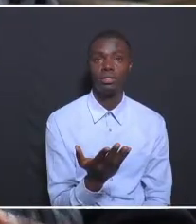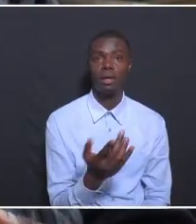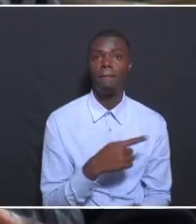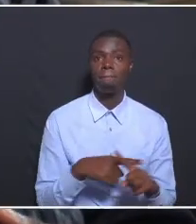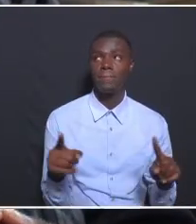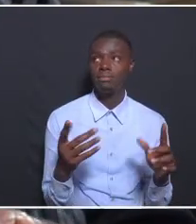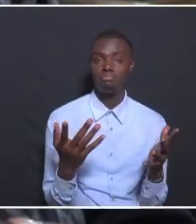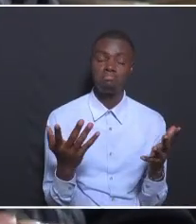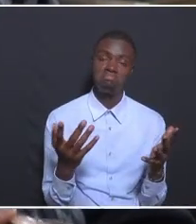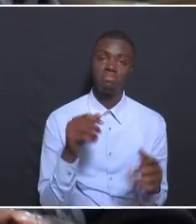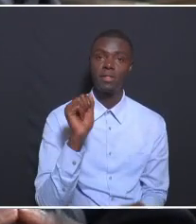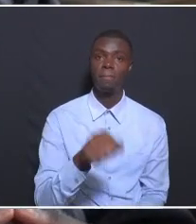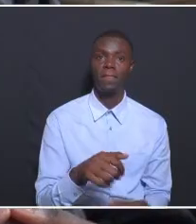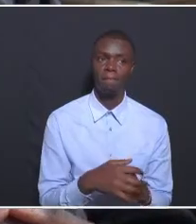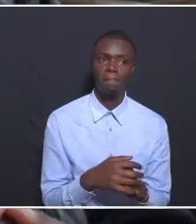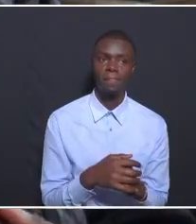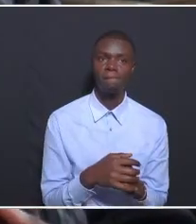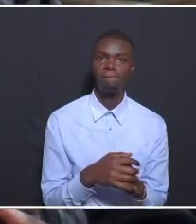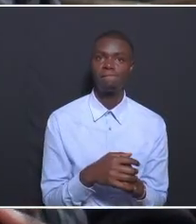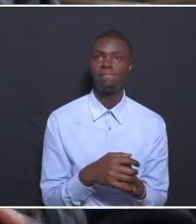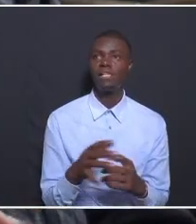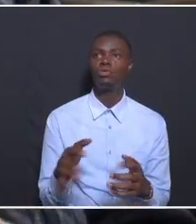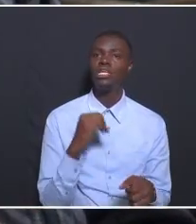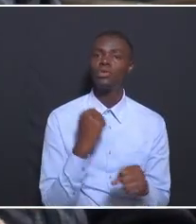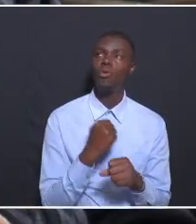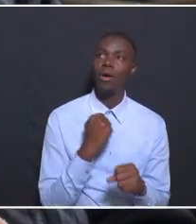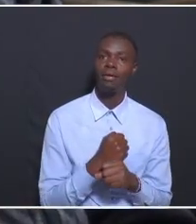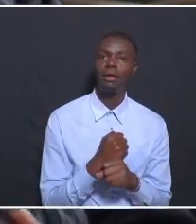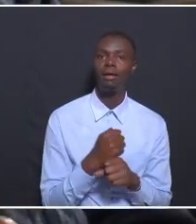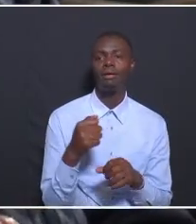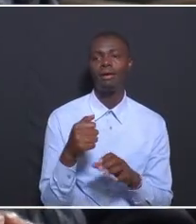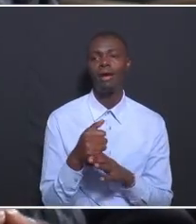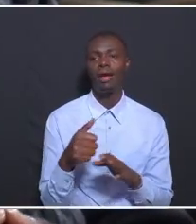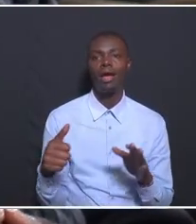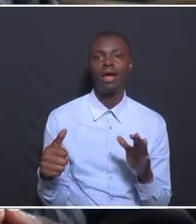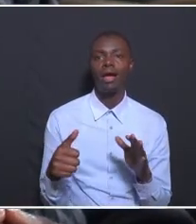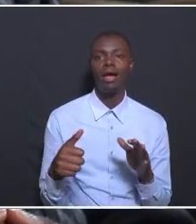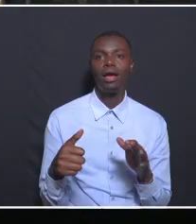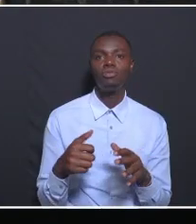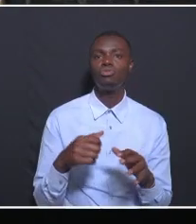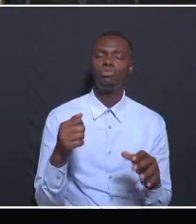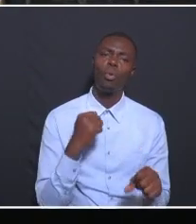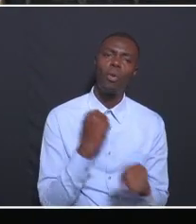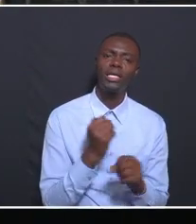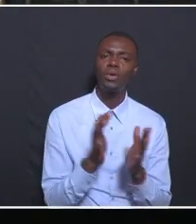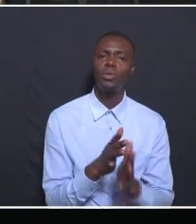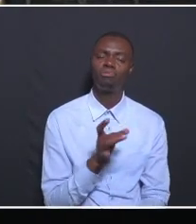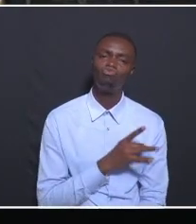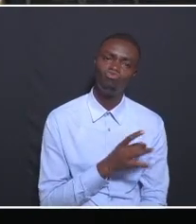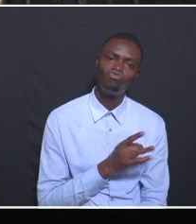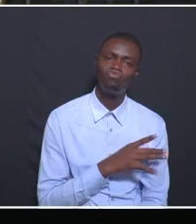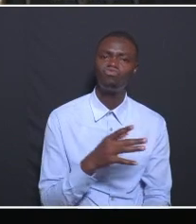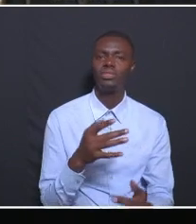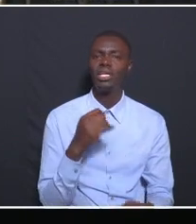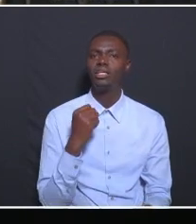But yeah, it was a labor of love, you know, working under very, you know, you're almost fearful, you're almost feeling like